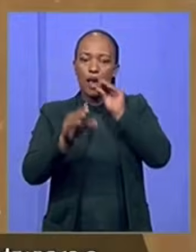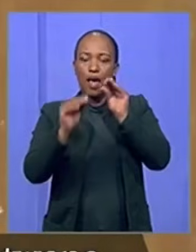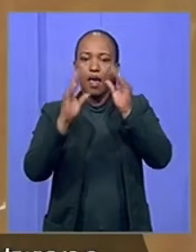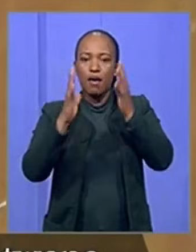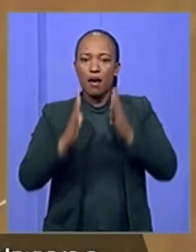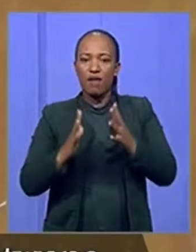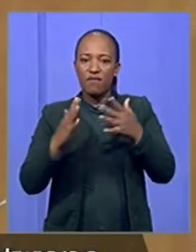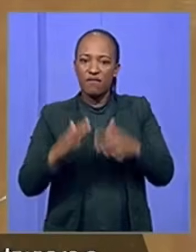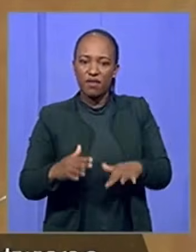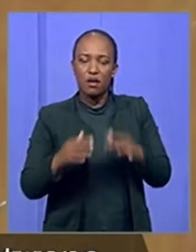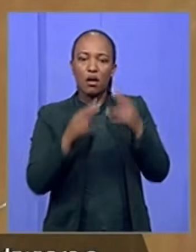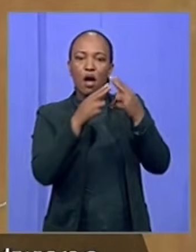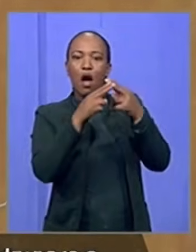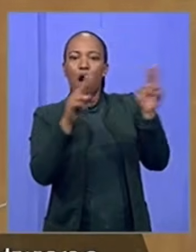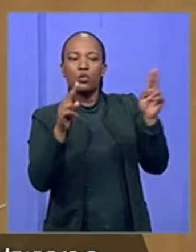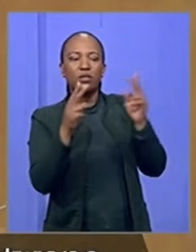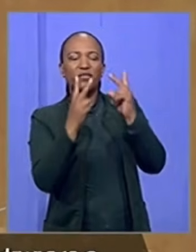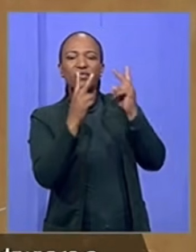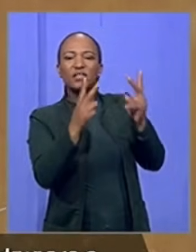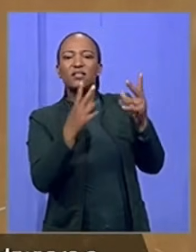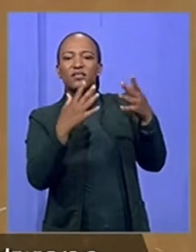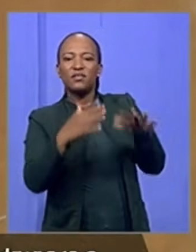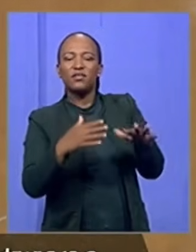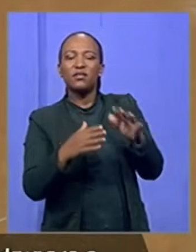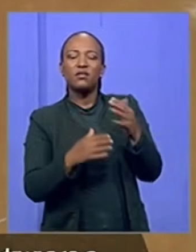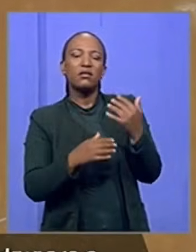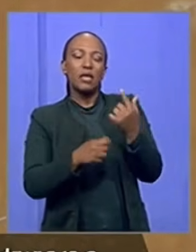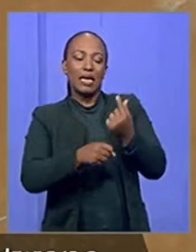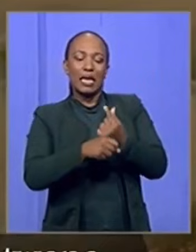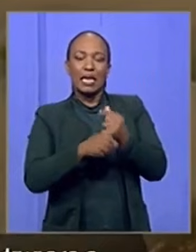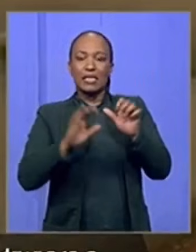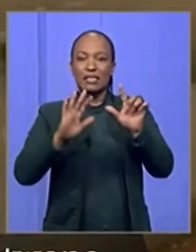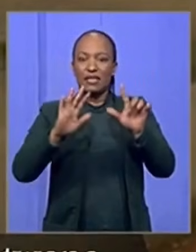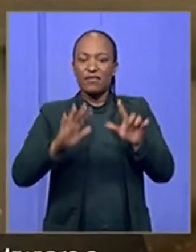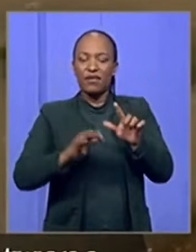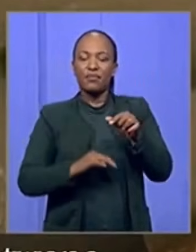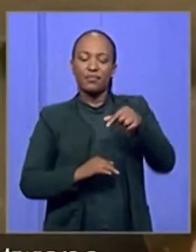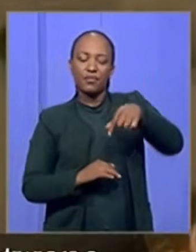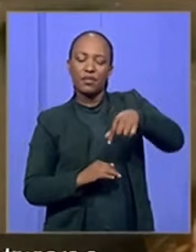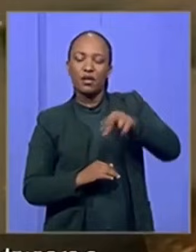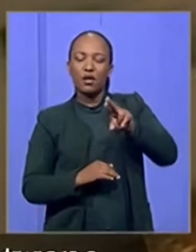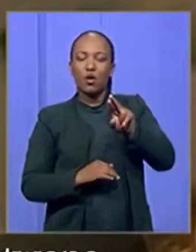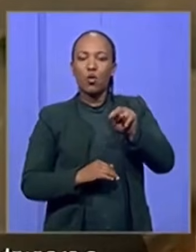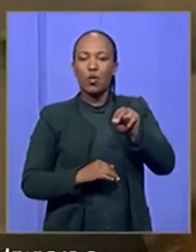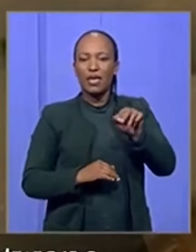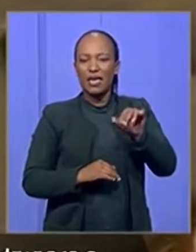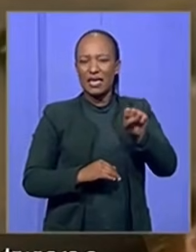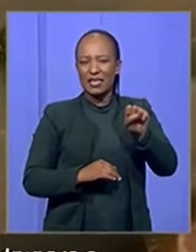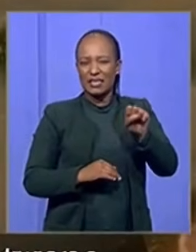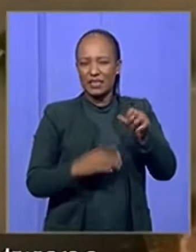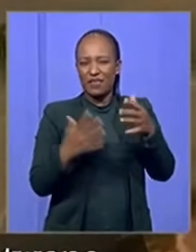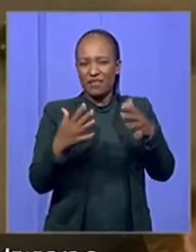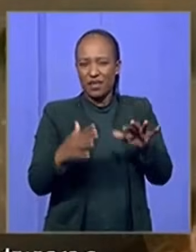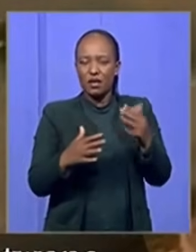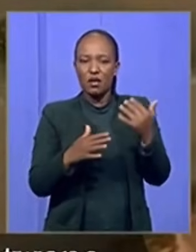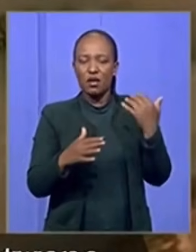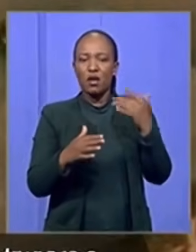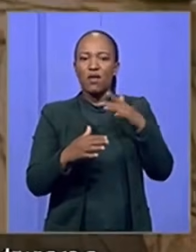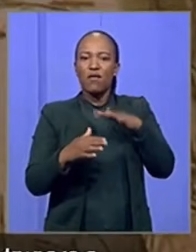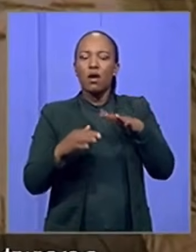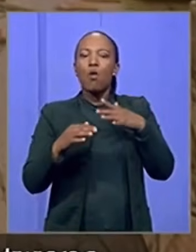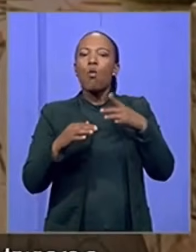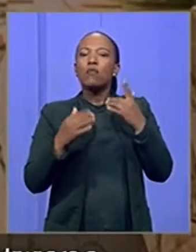nakong ya leeto la sekolo monongwaga. Morutwana wa grade 7 wa sekolo sa Queenswood Latoya Hamilton wa gangwe ke metsi nakong ya leeto la